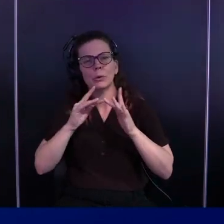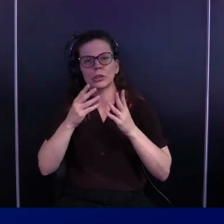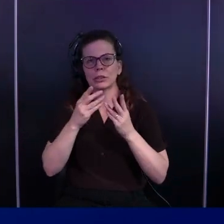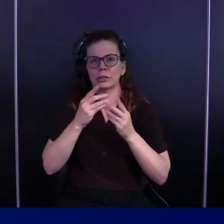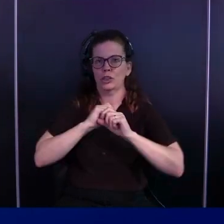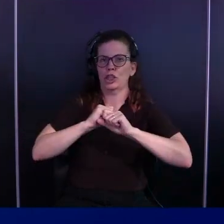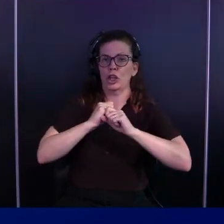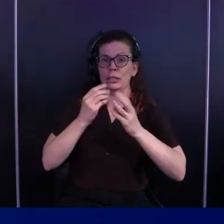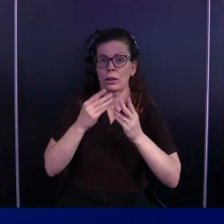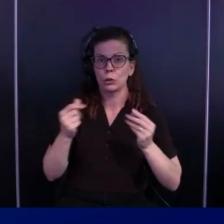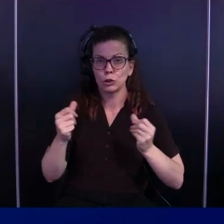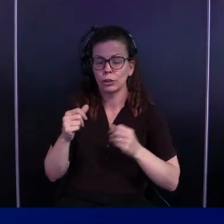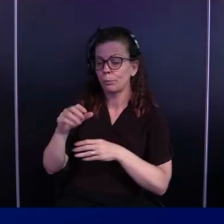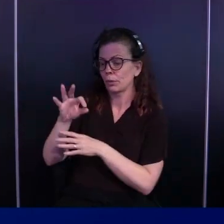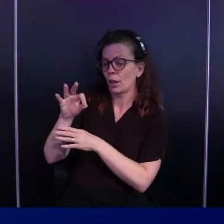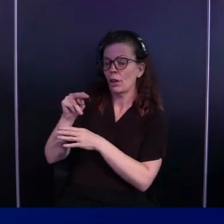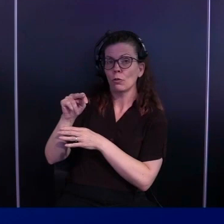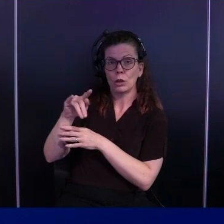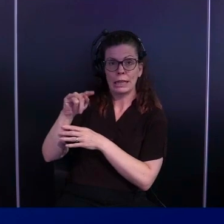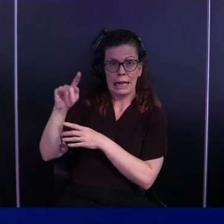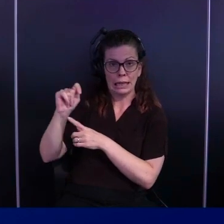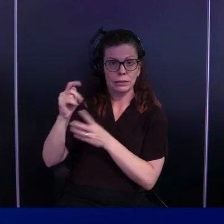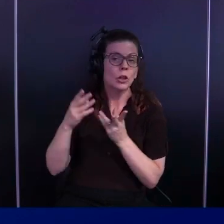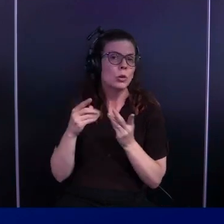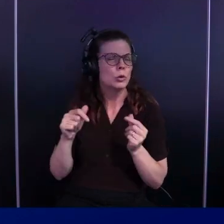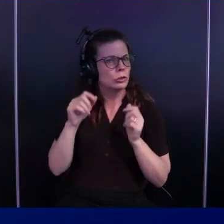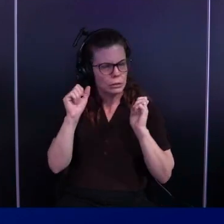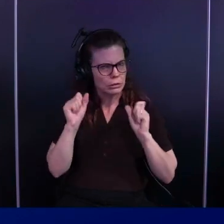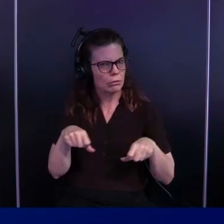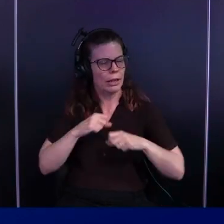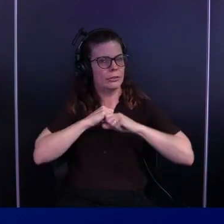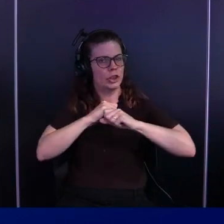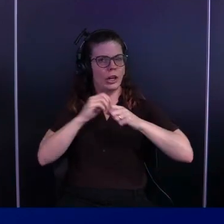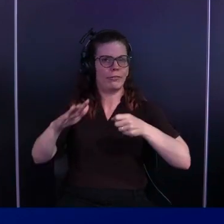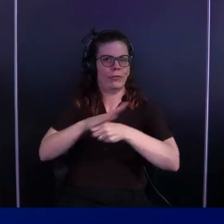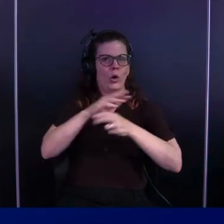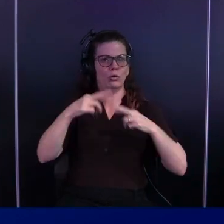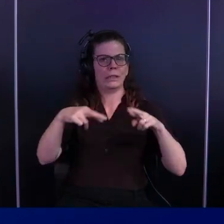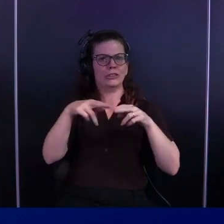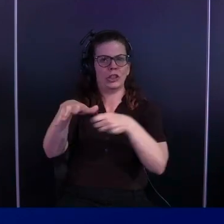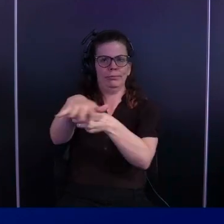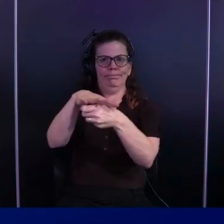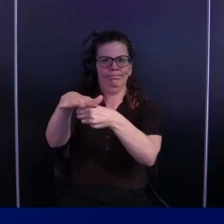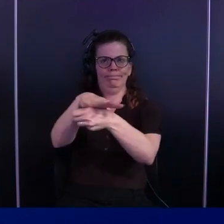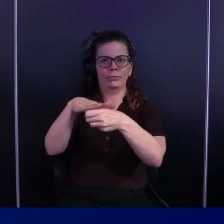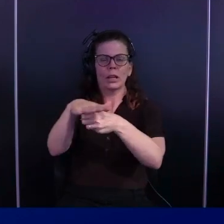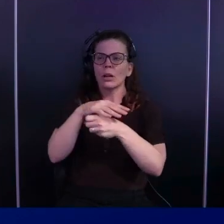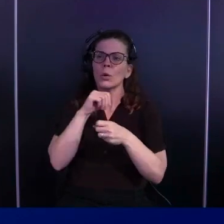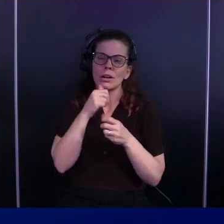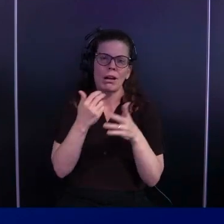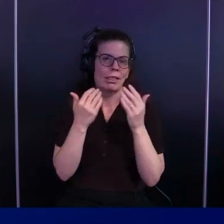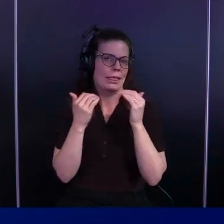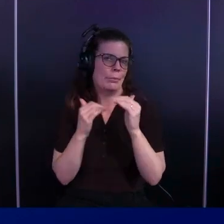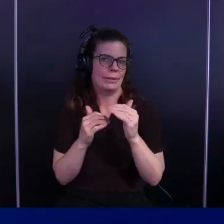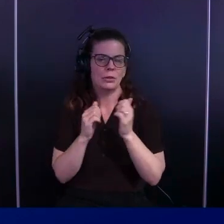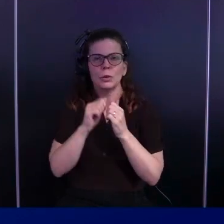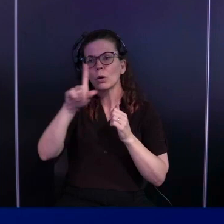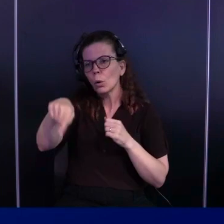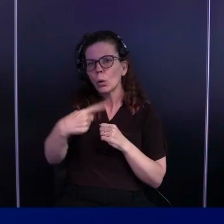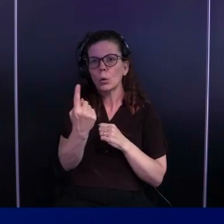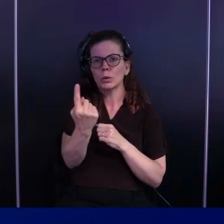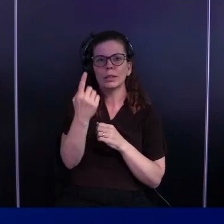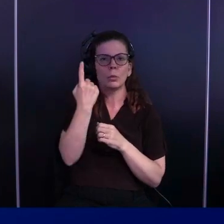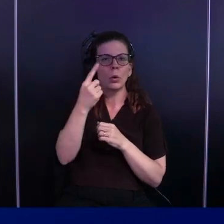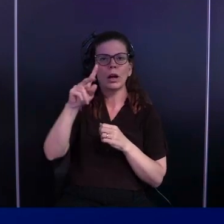Fortinet solution can actually secure entire regions. So we're not limited to only a